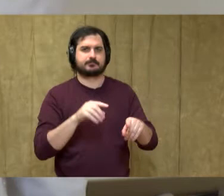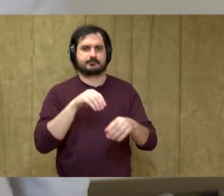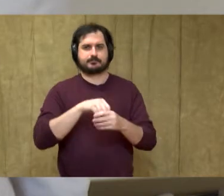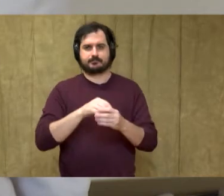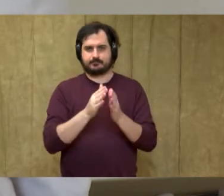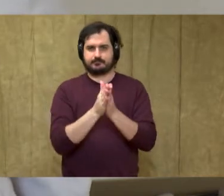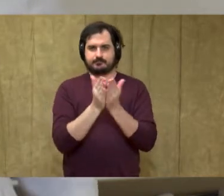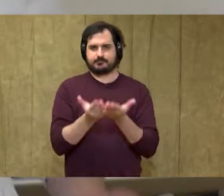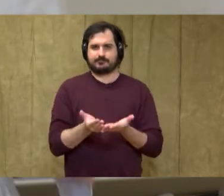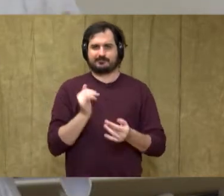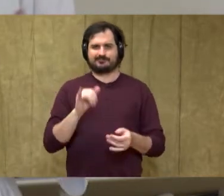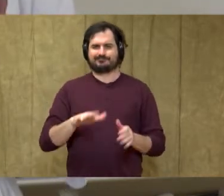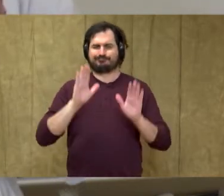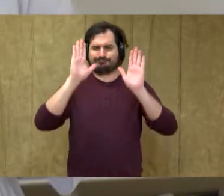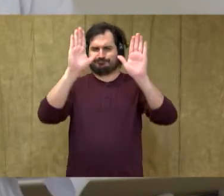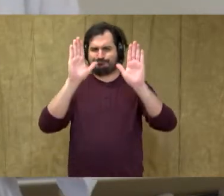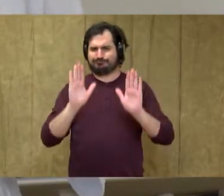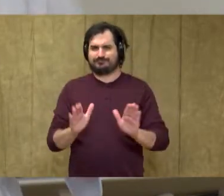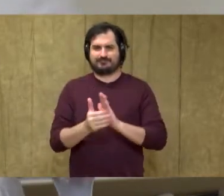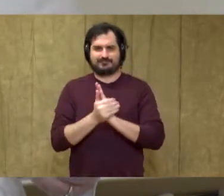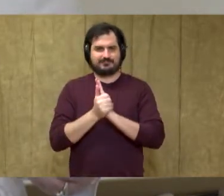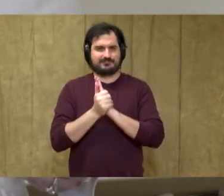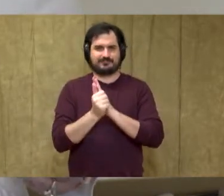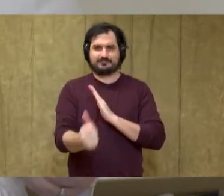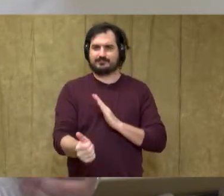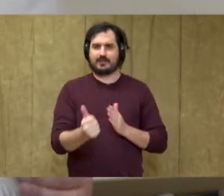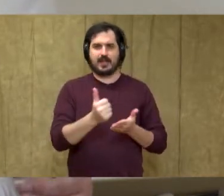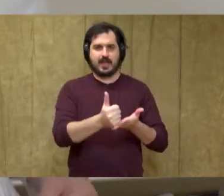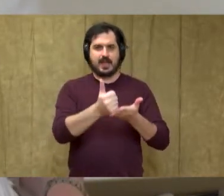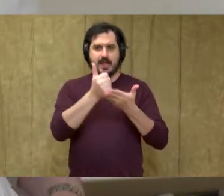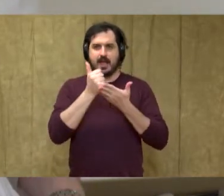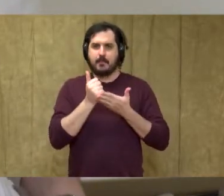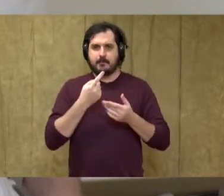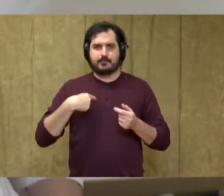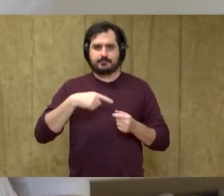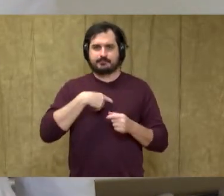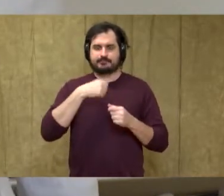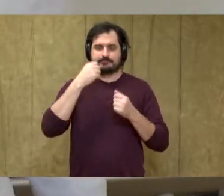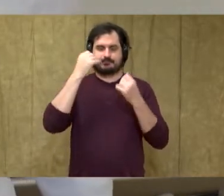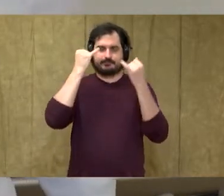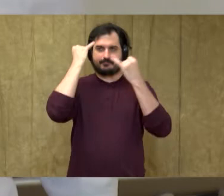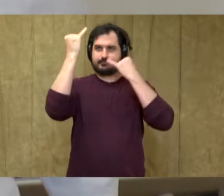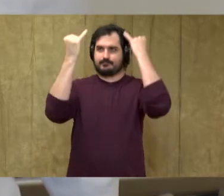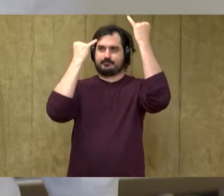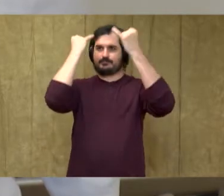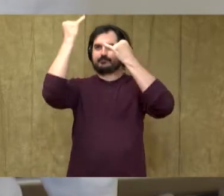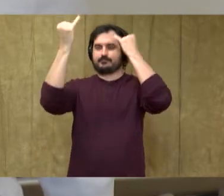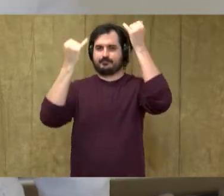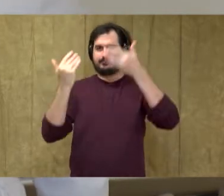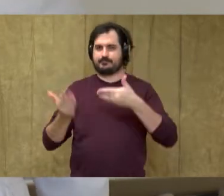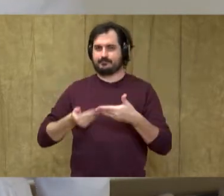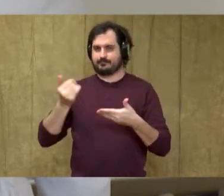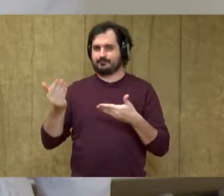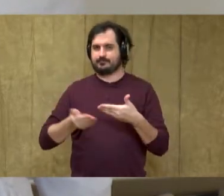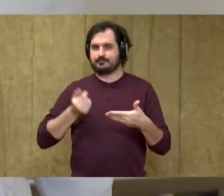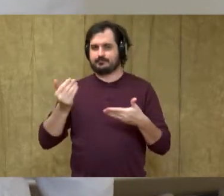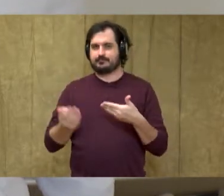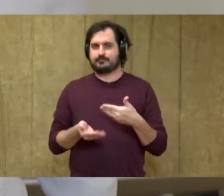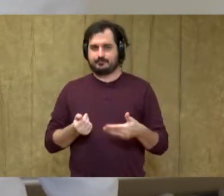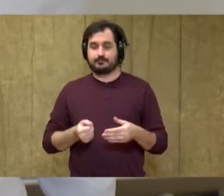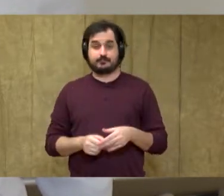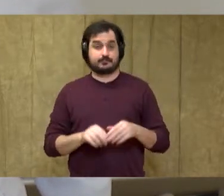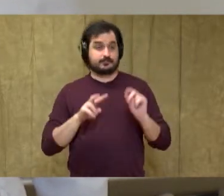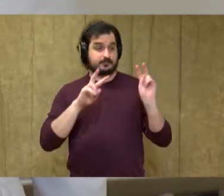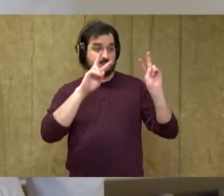a great skill. That'll help us go outside the box yet again. So the topic, the directions,